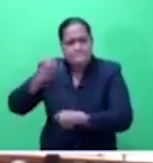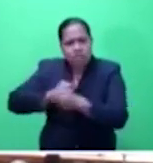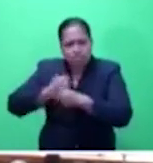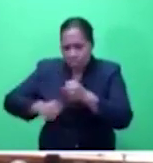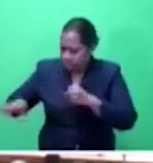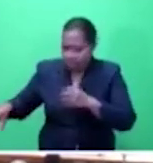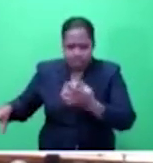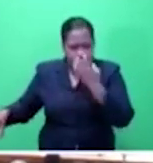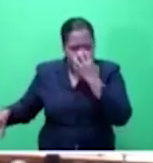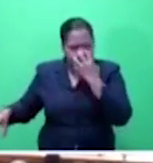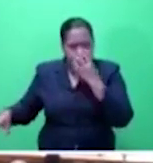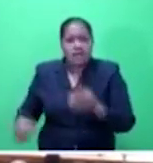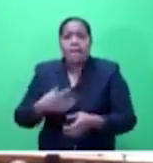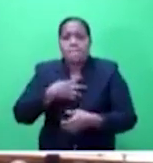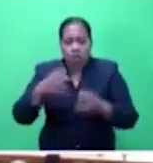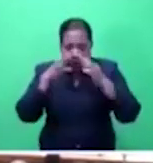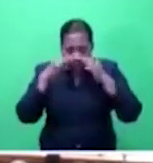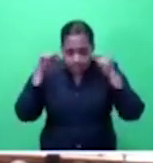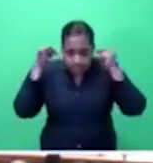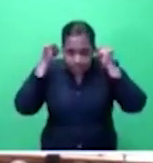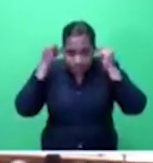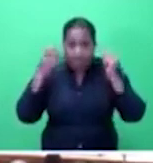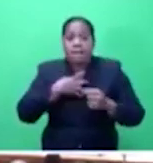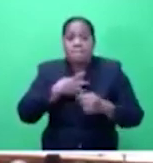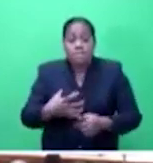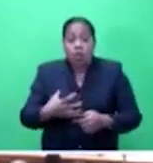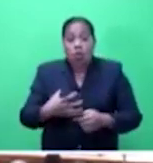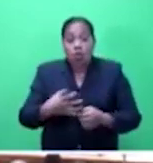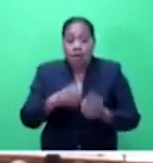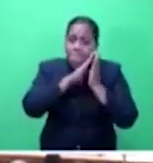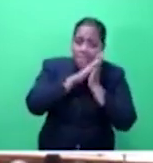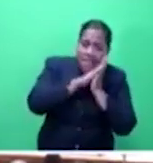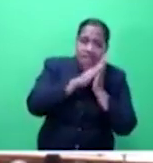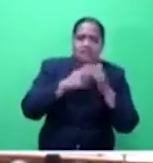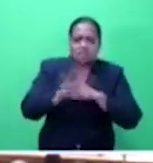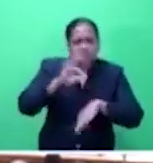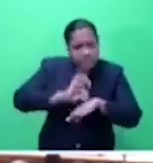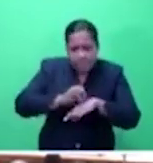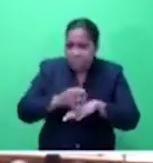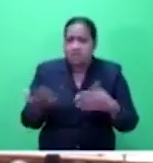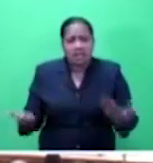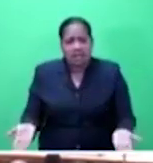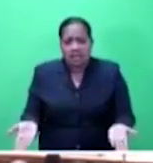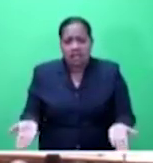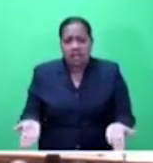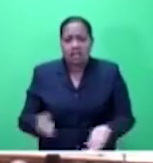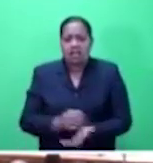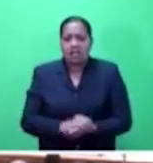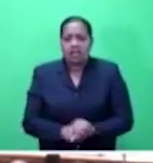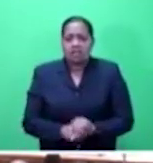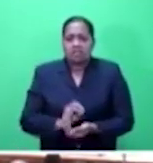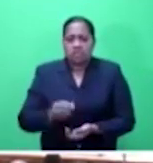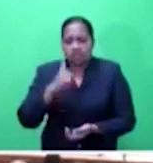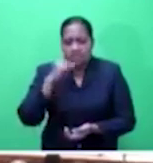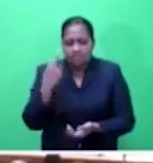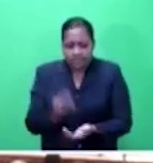healthcare workers, and more beds in our fever clinics. This budget grants resilience to all the workers and companies